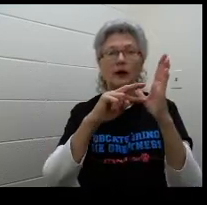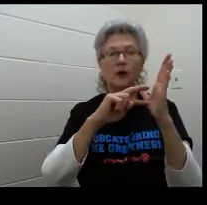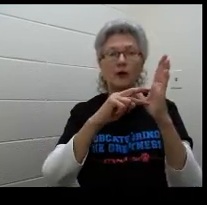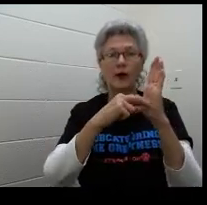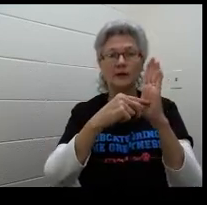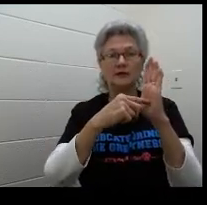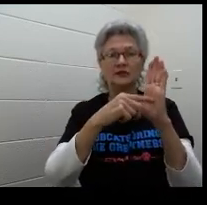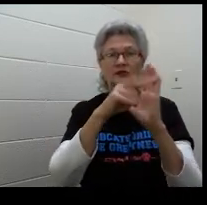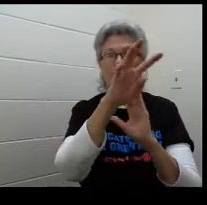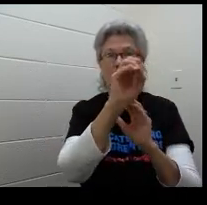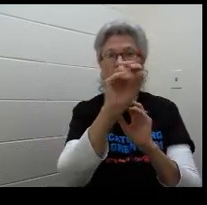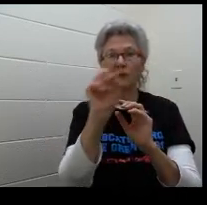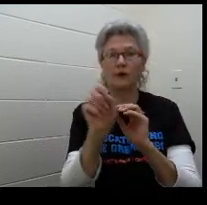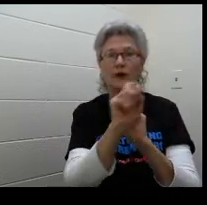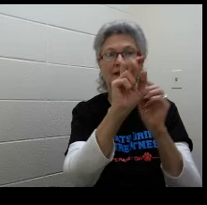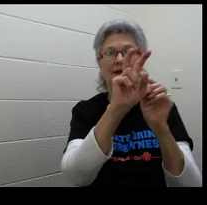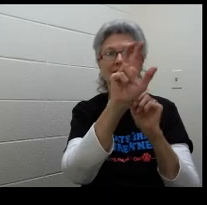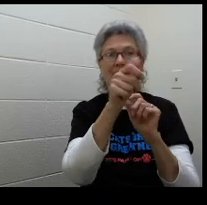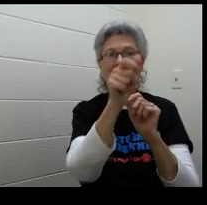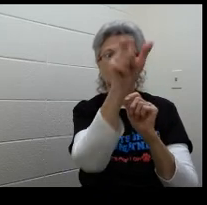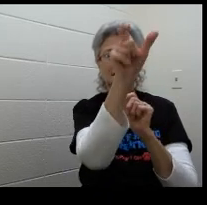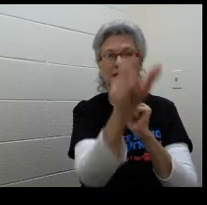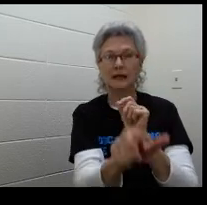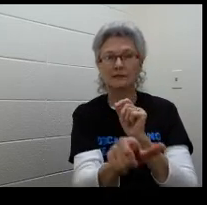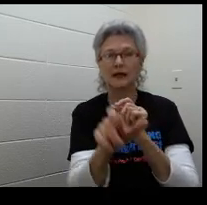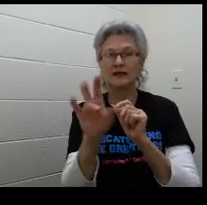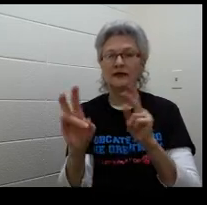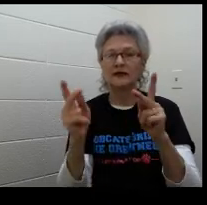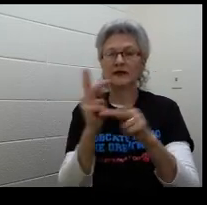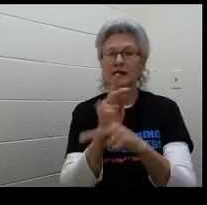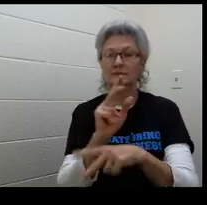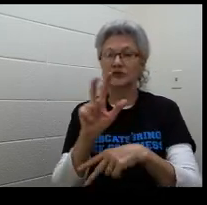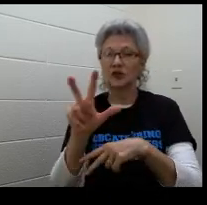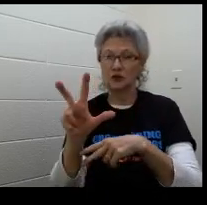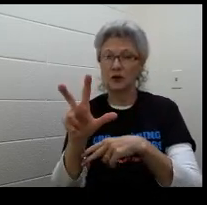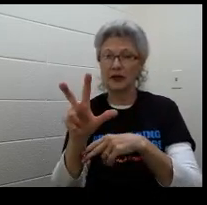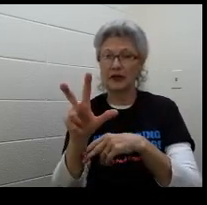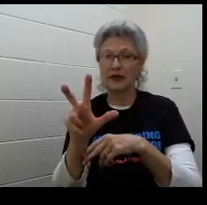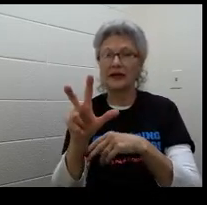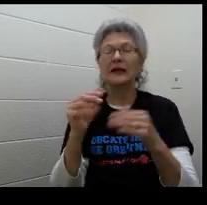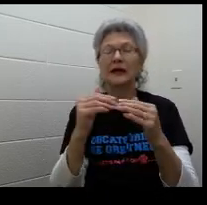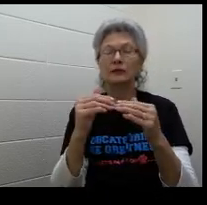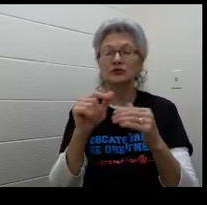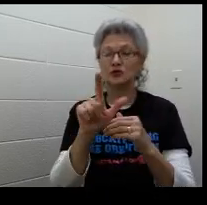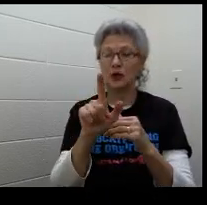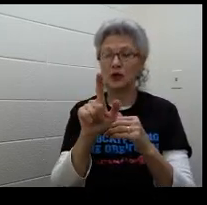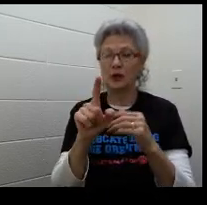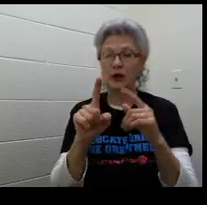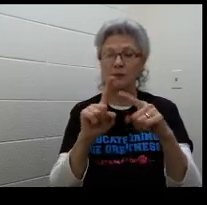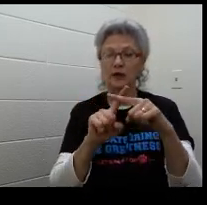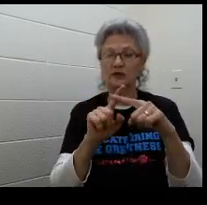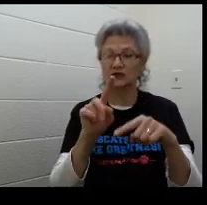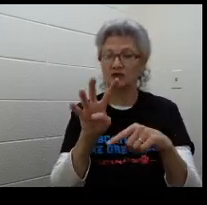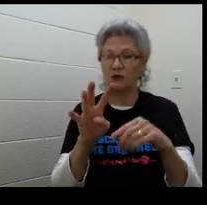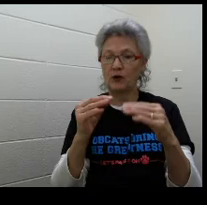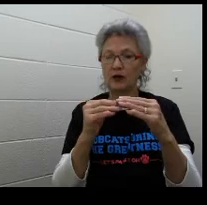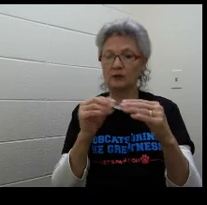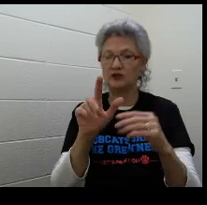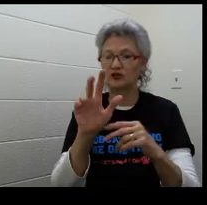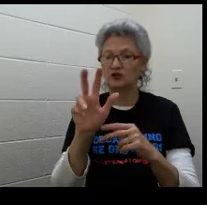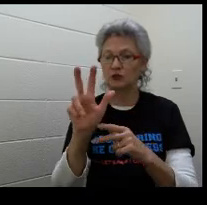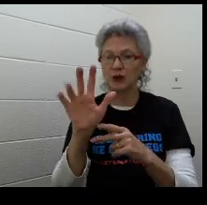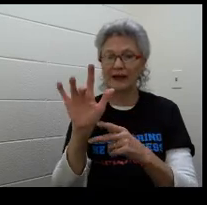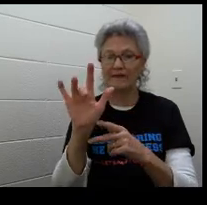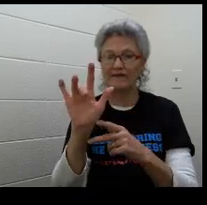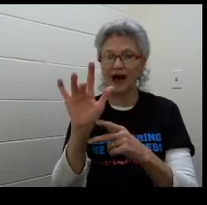place. 7 times 3 is 21, plus 4 is 25. So I